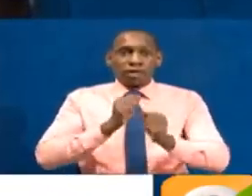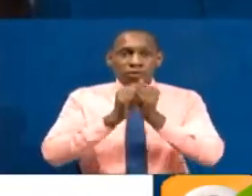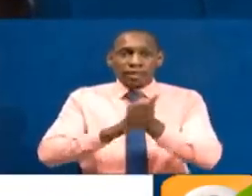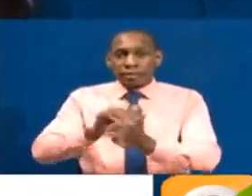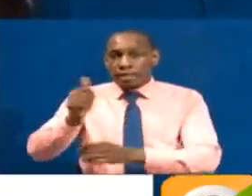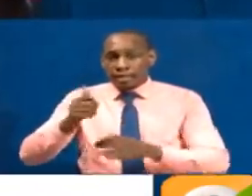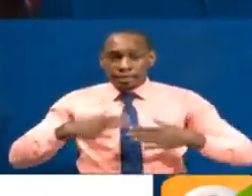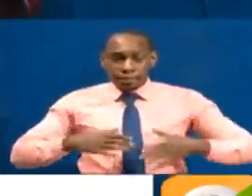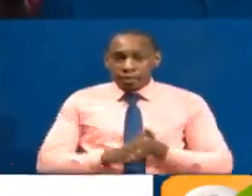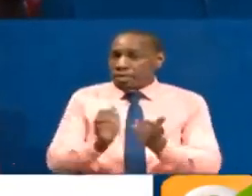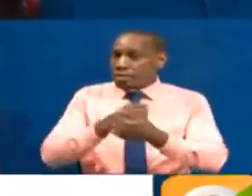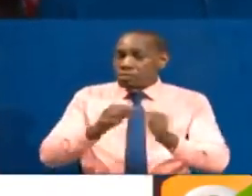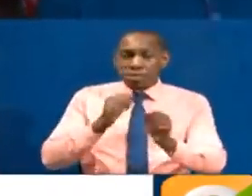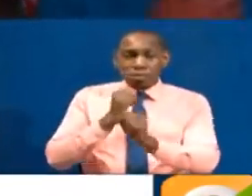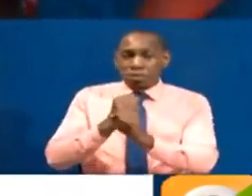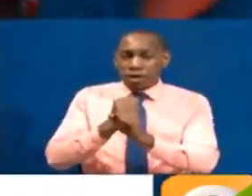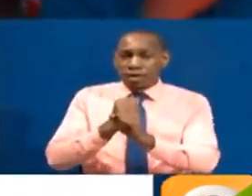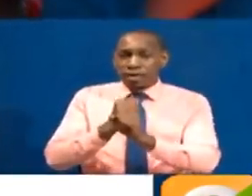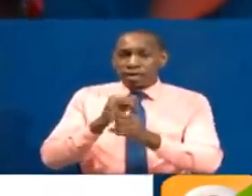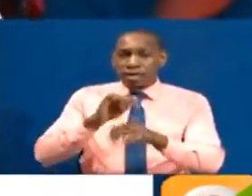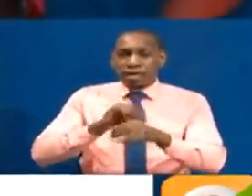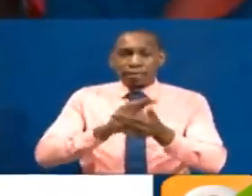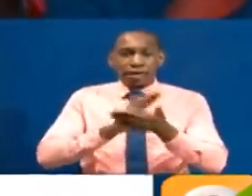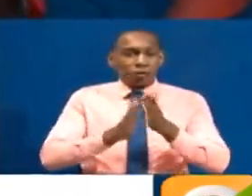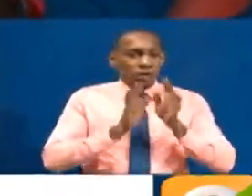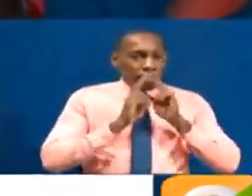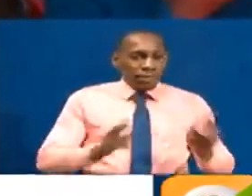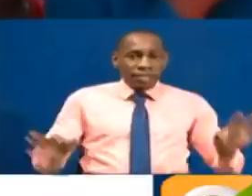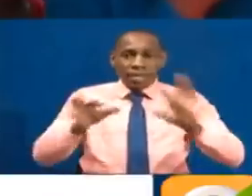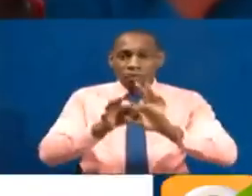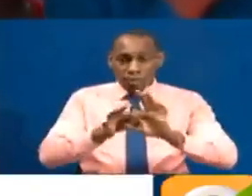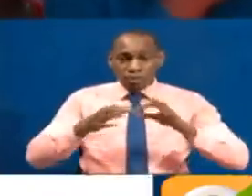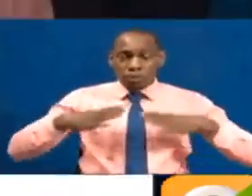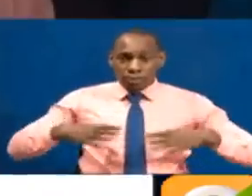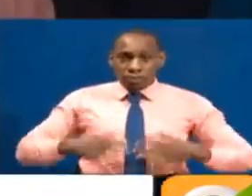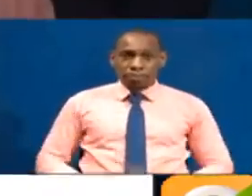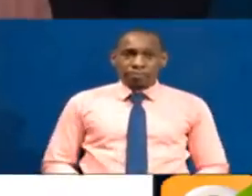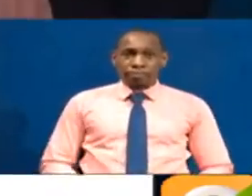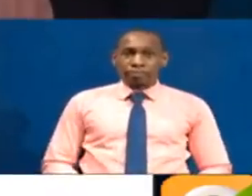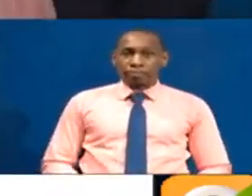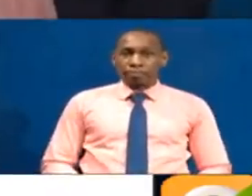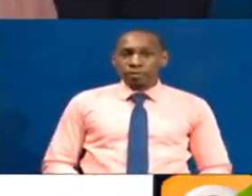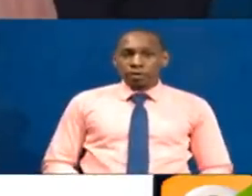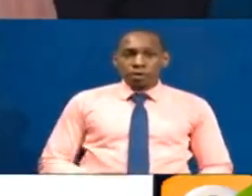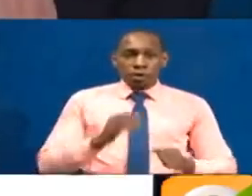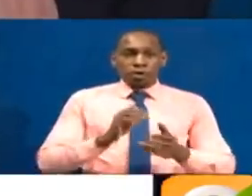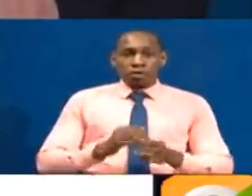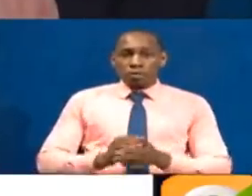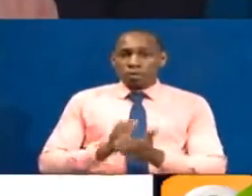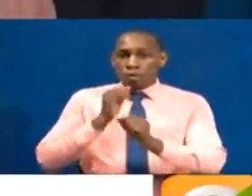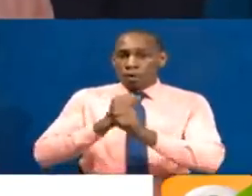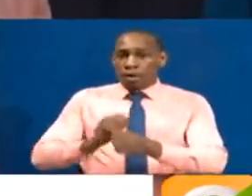with others. You cannot do that if you do not have peace and a harmony amongst your people. Kufanya mambo ya